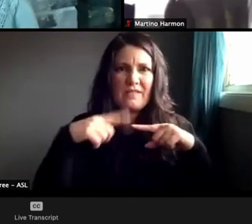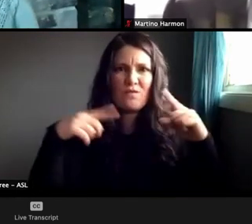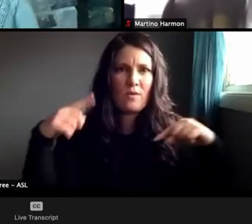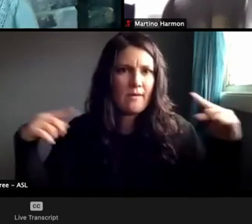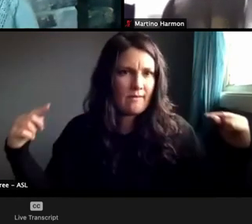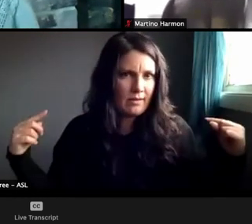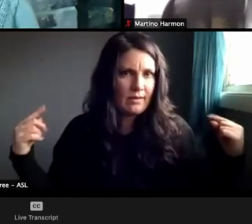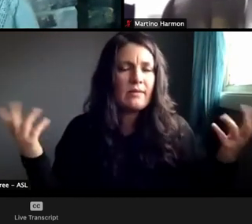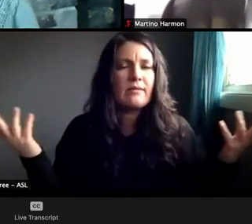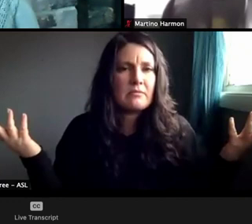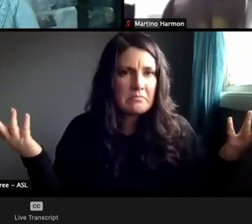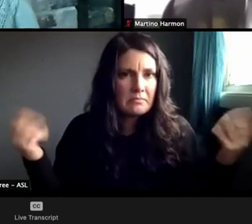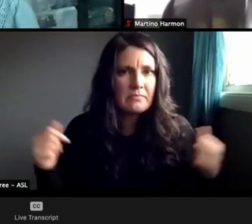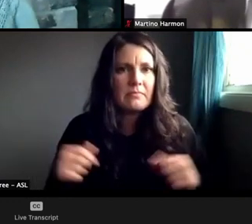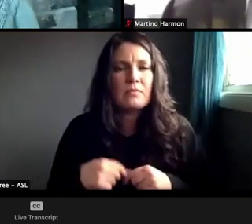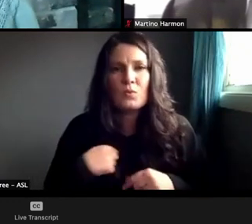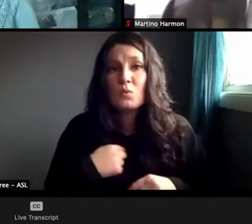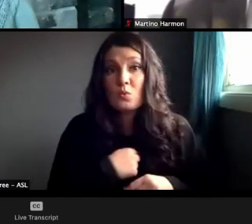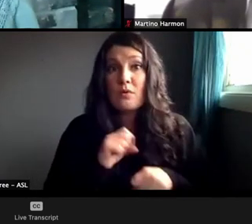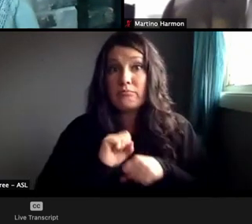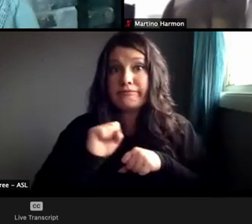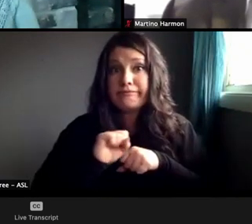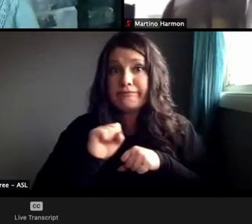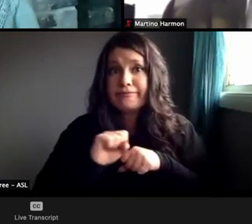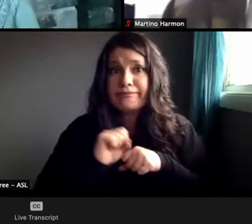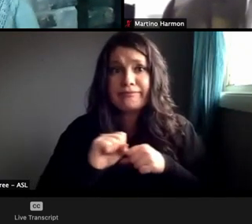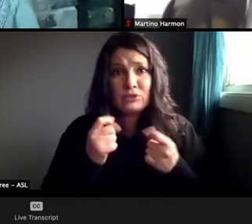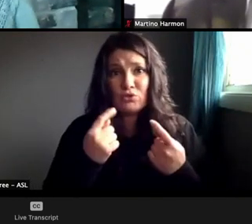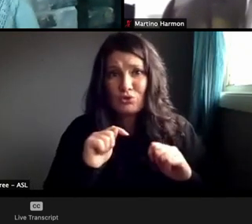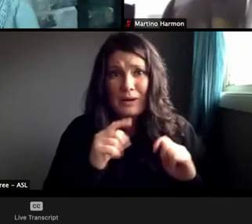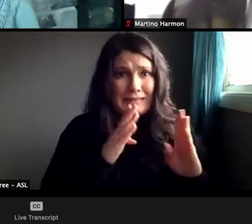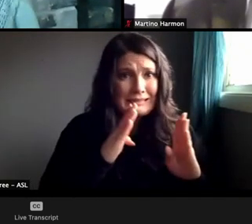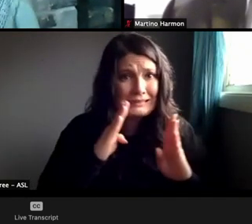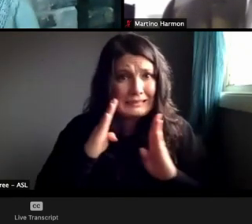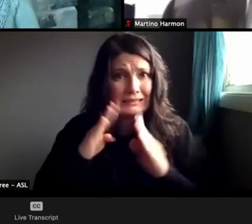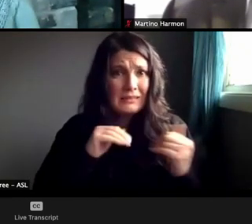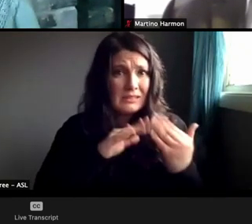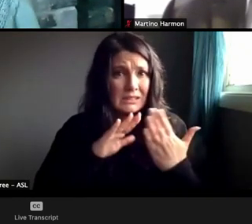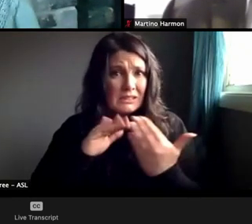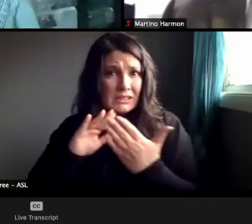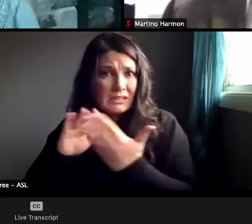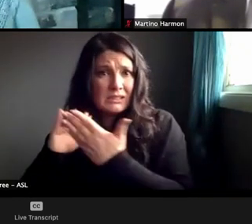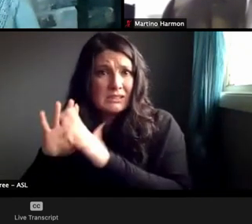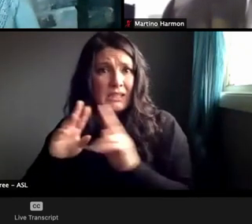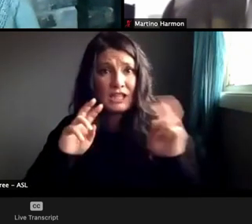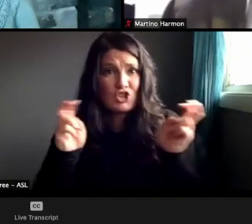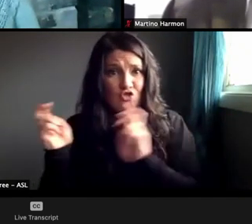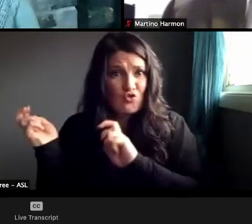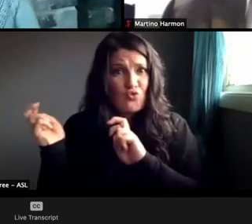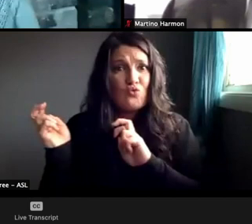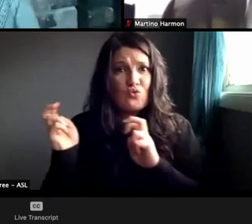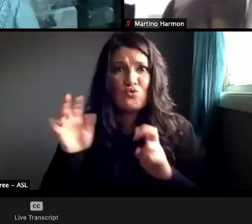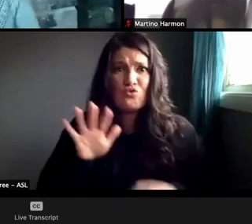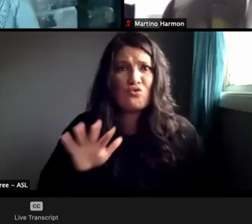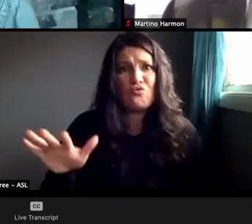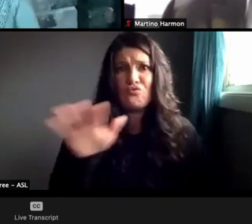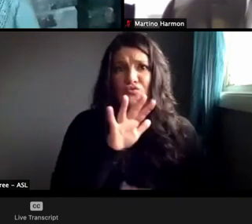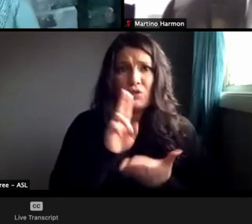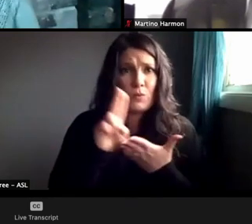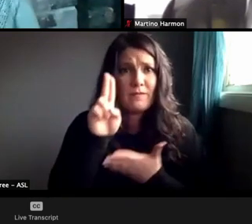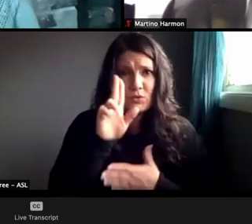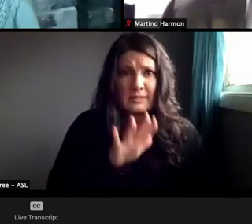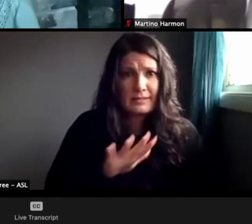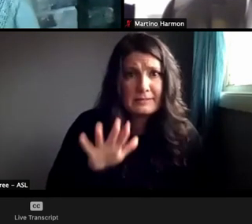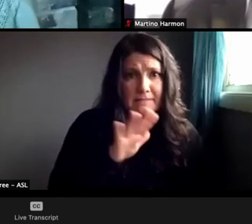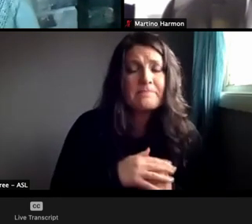working tirelessly to try to address the number of different issues staff are facing across the university community.